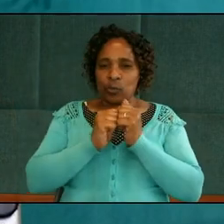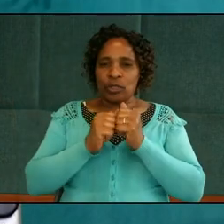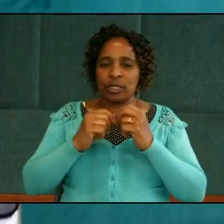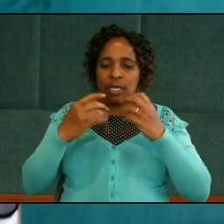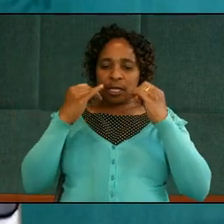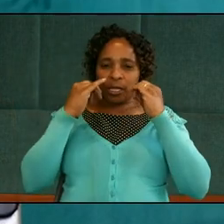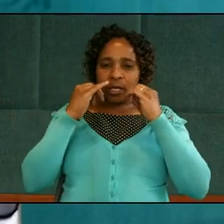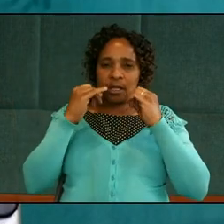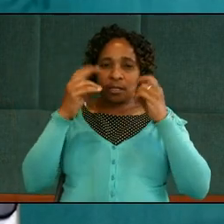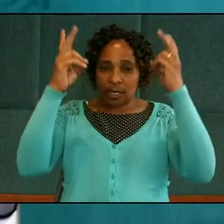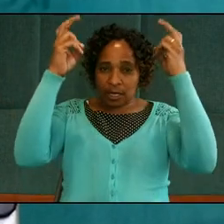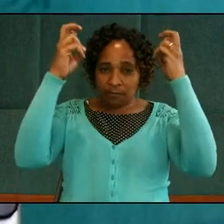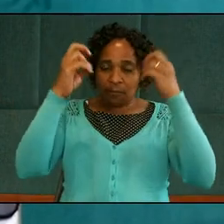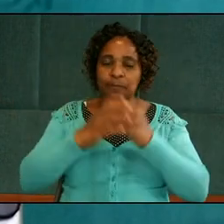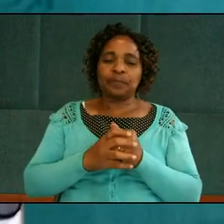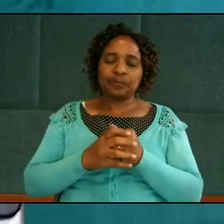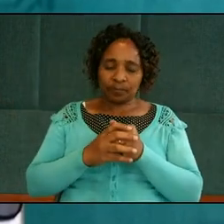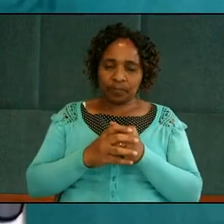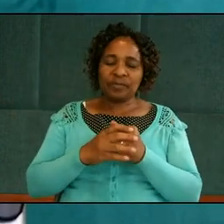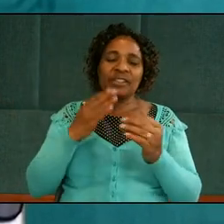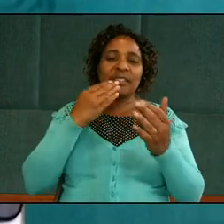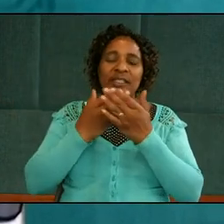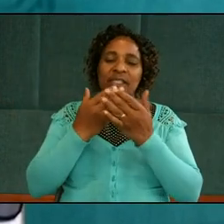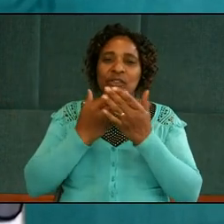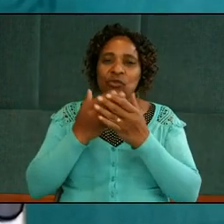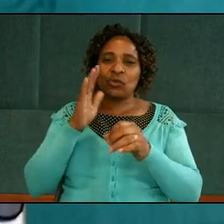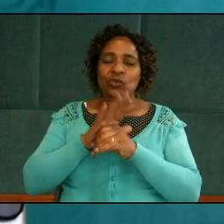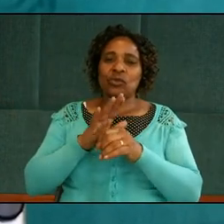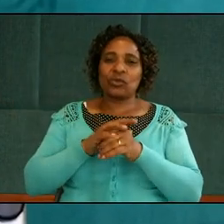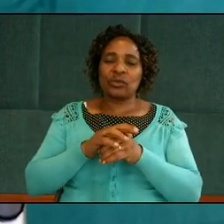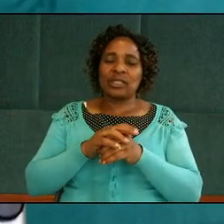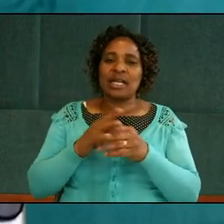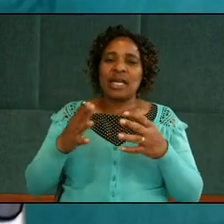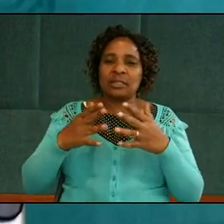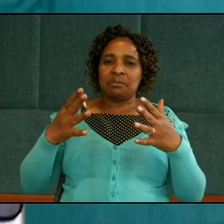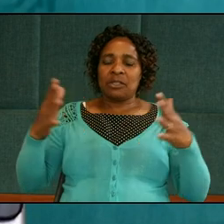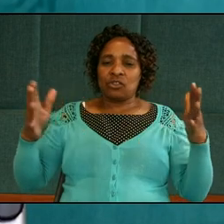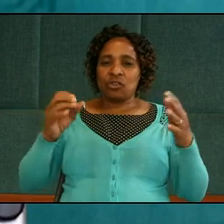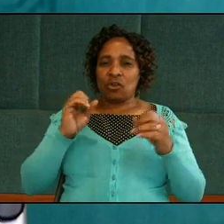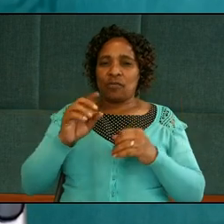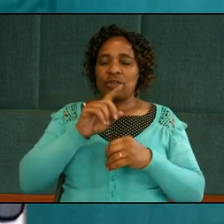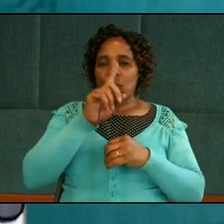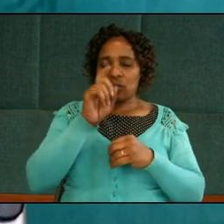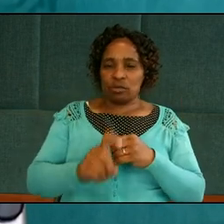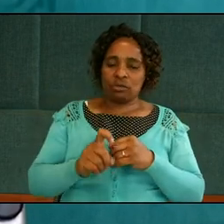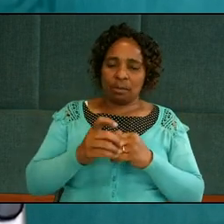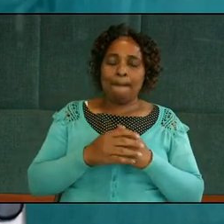there. Thank you, thank you. Very, very nice expansion of the question.